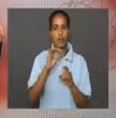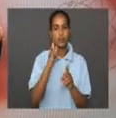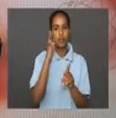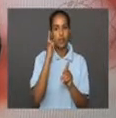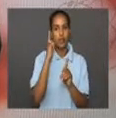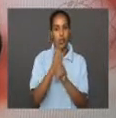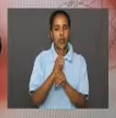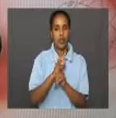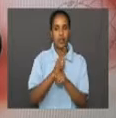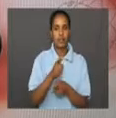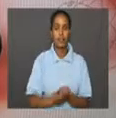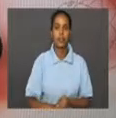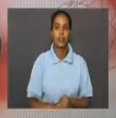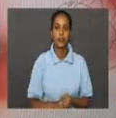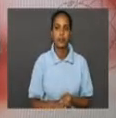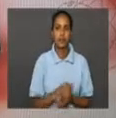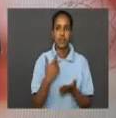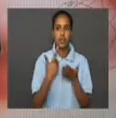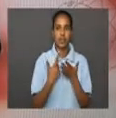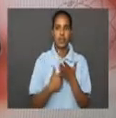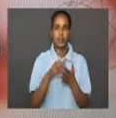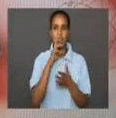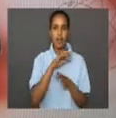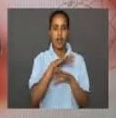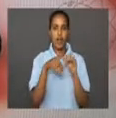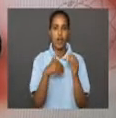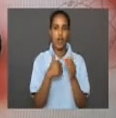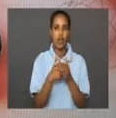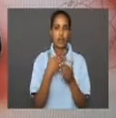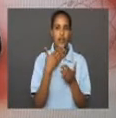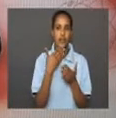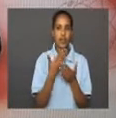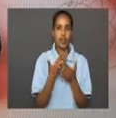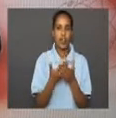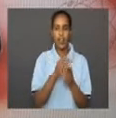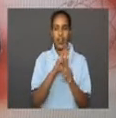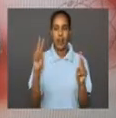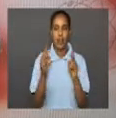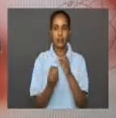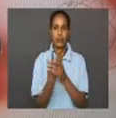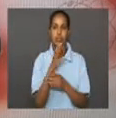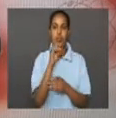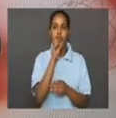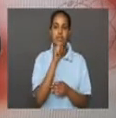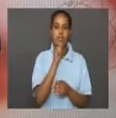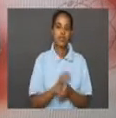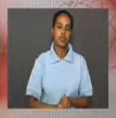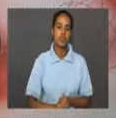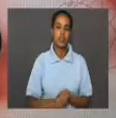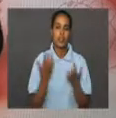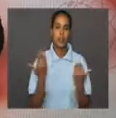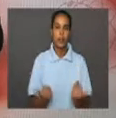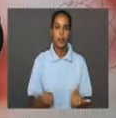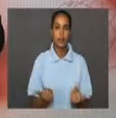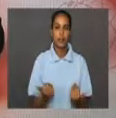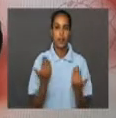the correct answer. These are all great sources of starch.